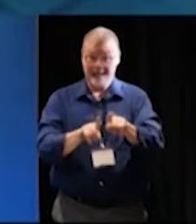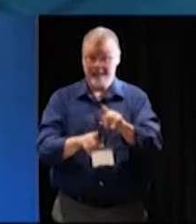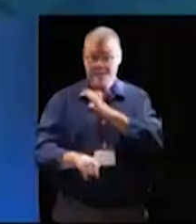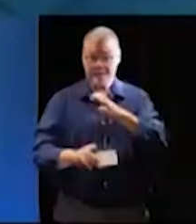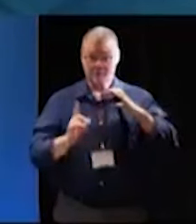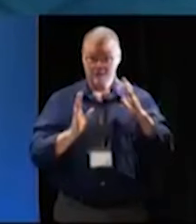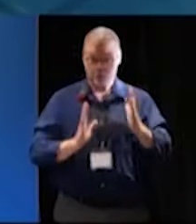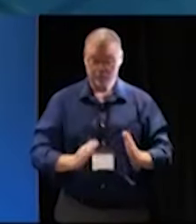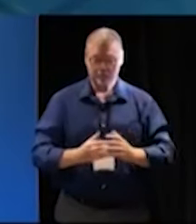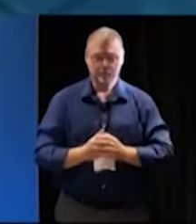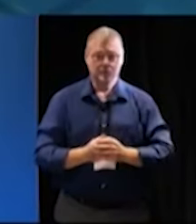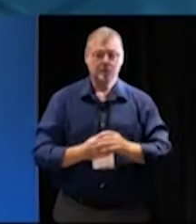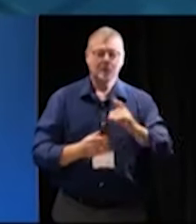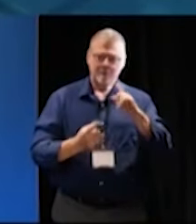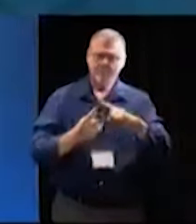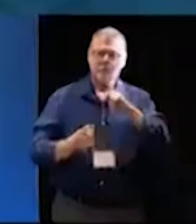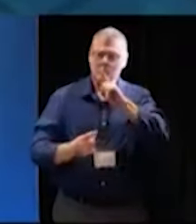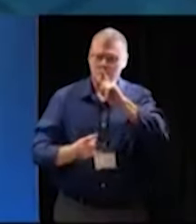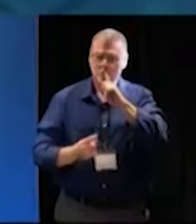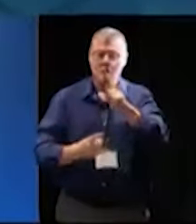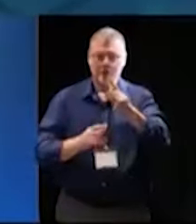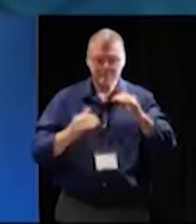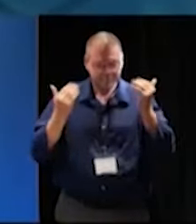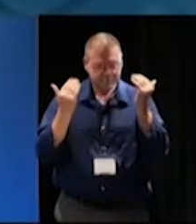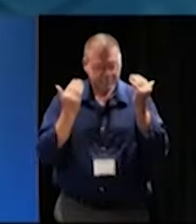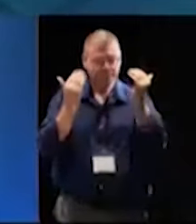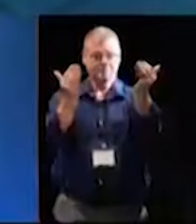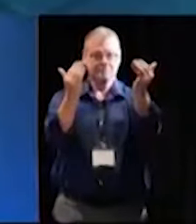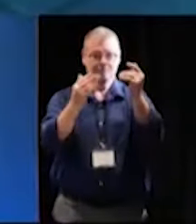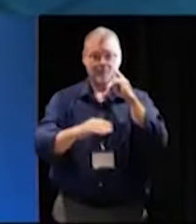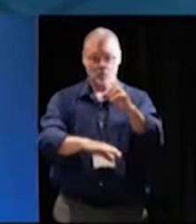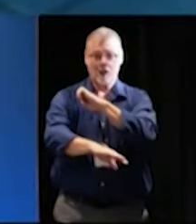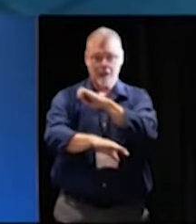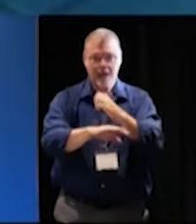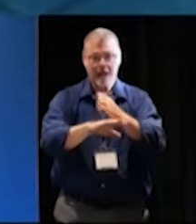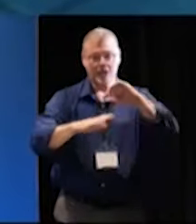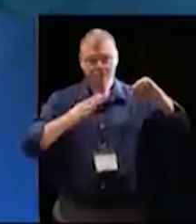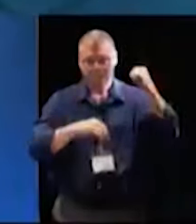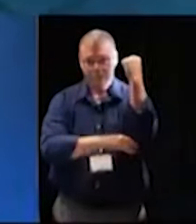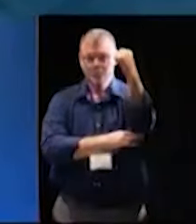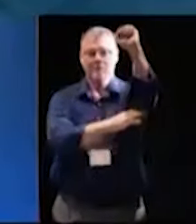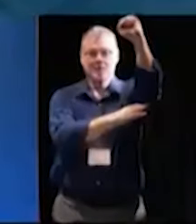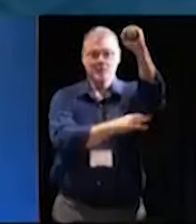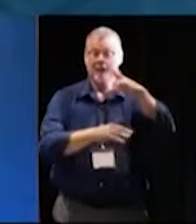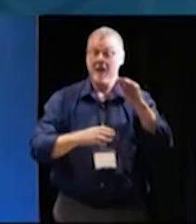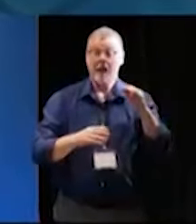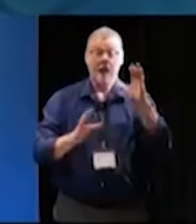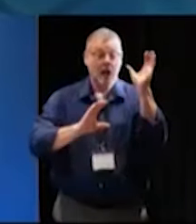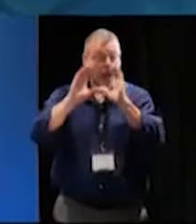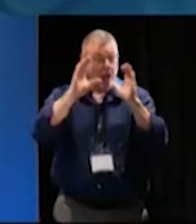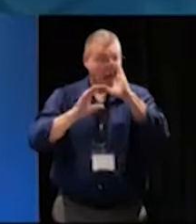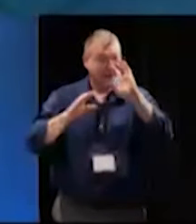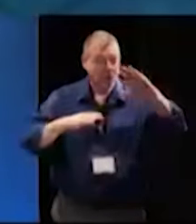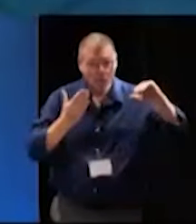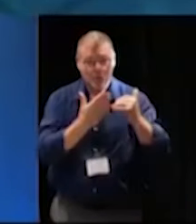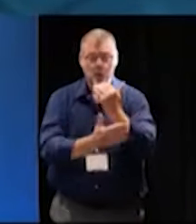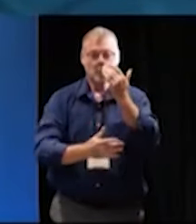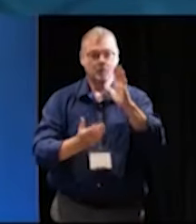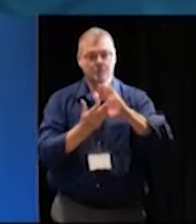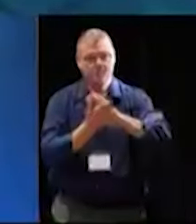to really put us on the forefront of this energy revolution and to leave no stone unturned in our quest to be the